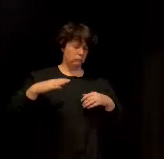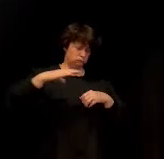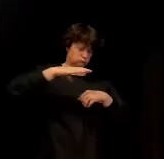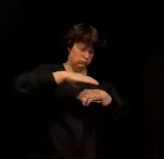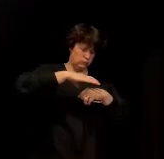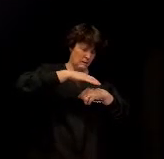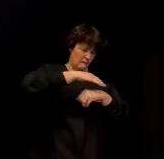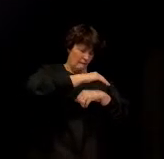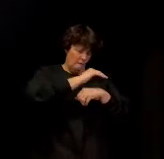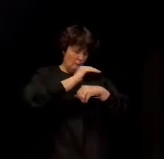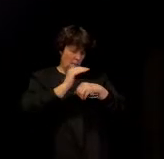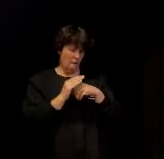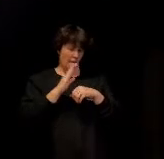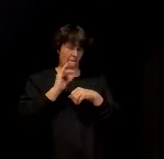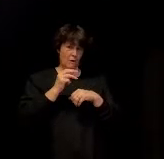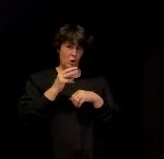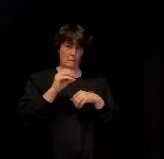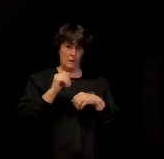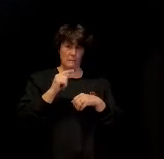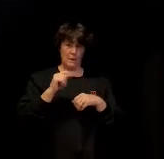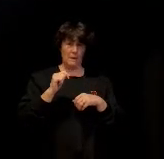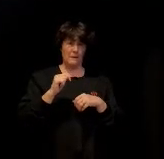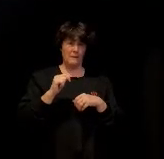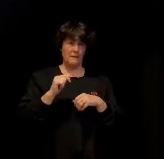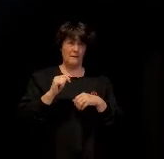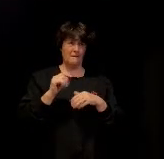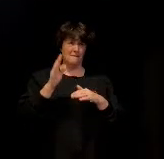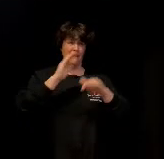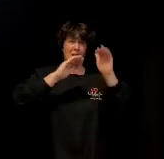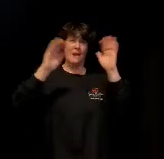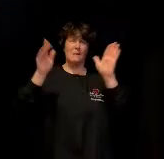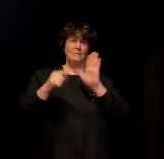firmament, the expanse of heaven